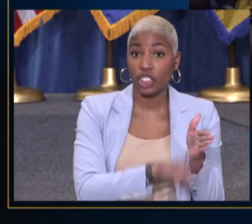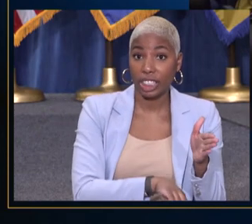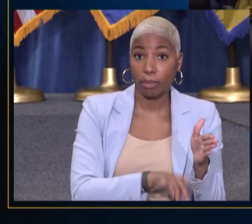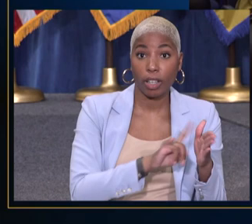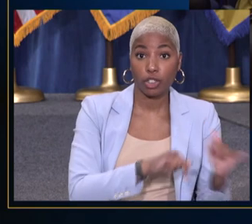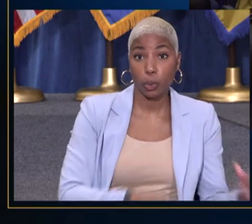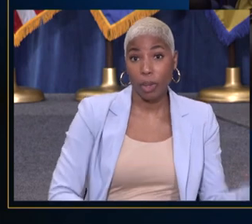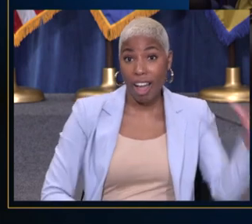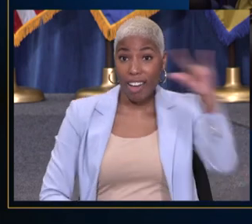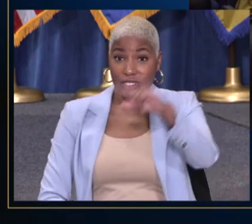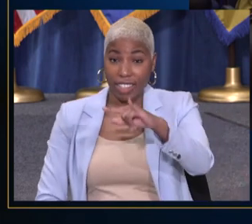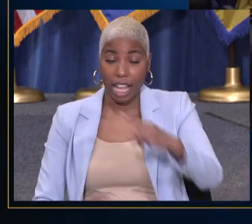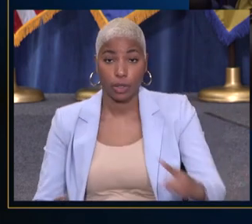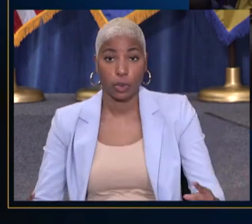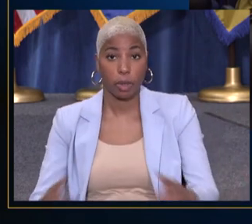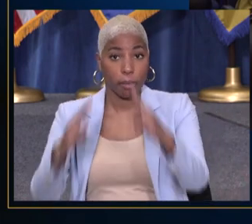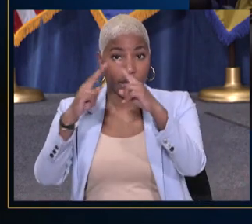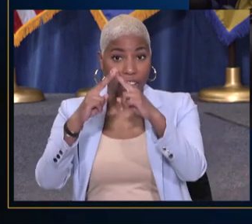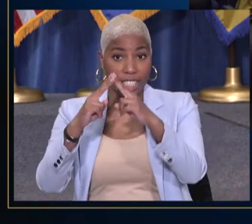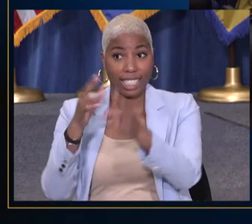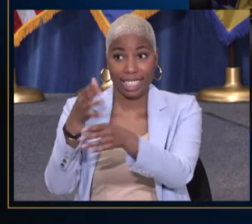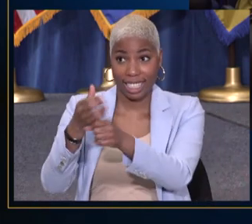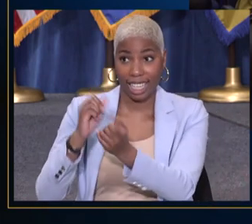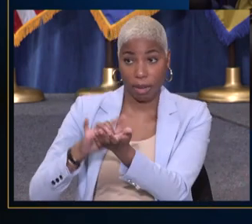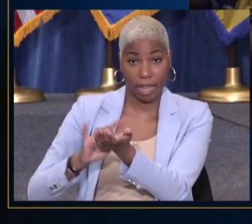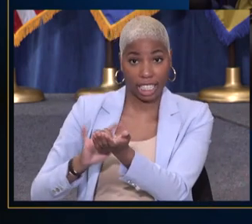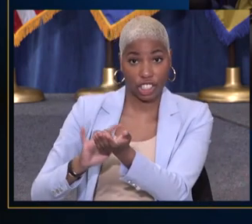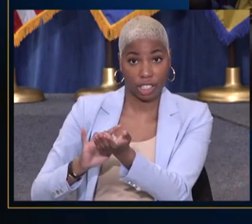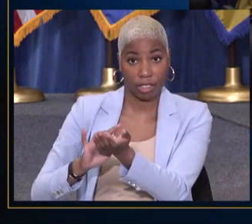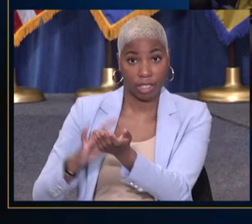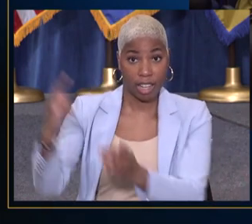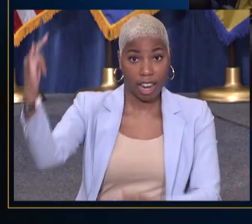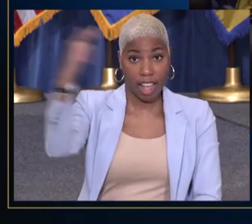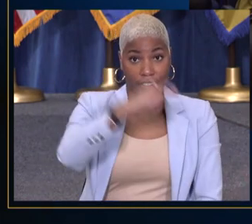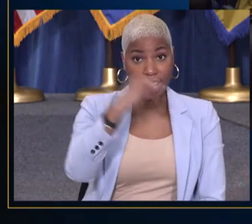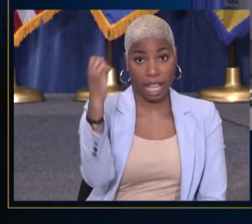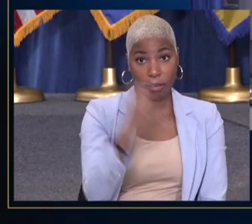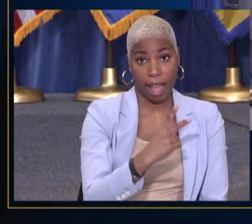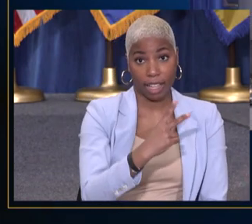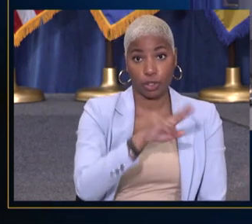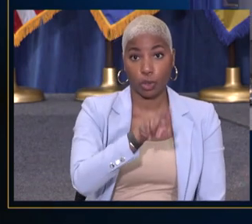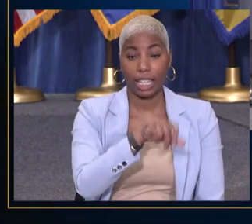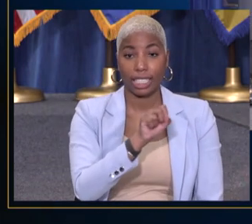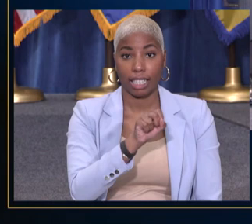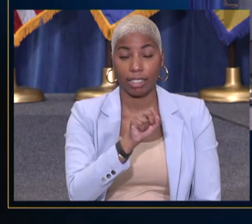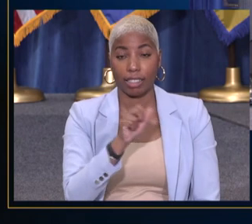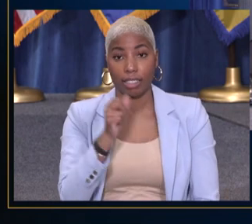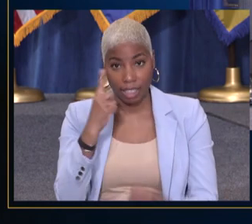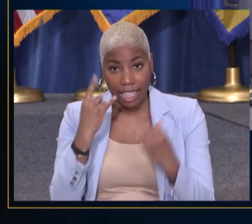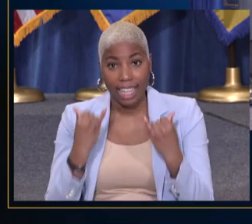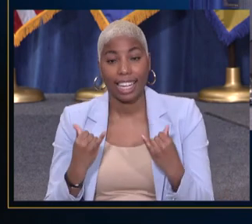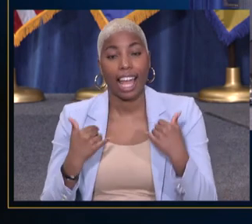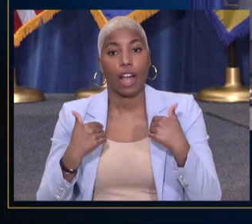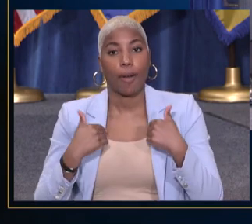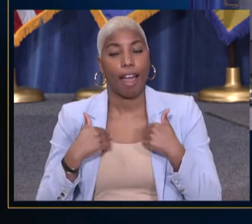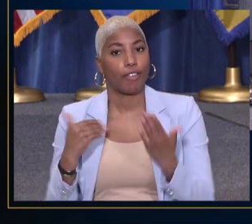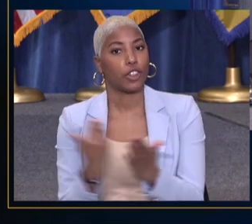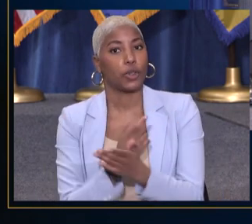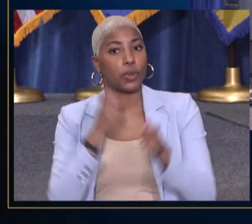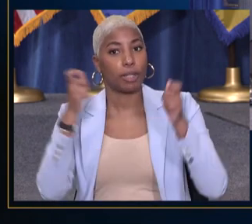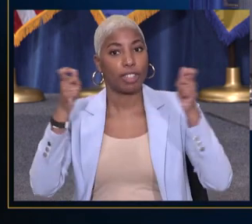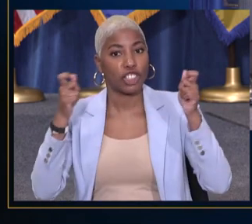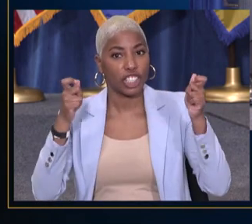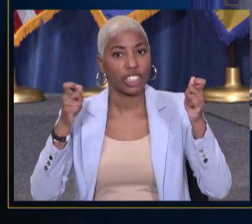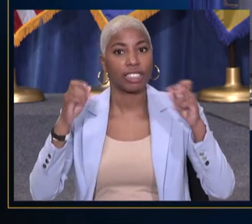Paris to get her drugs and fly back to the United States. But now that she has an administration and a